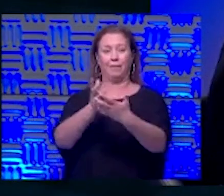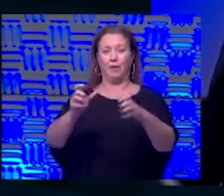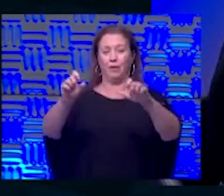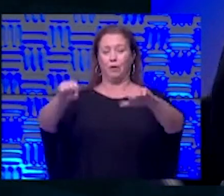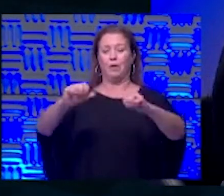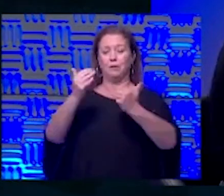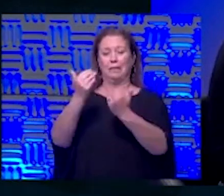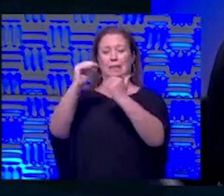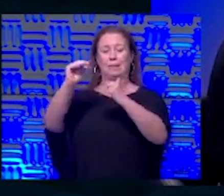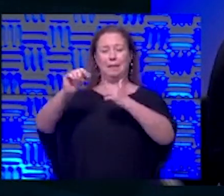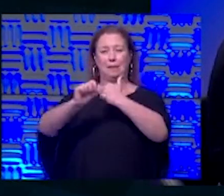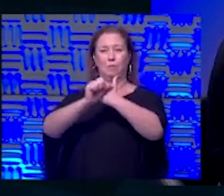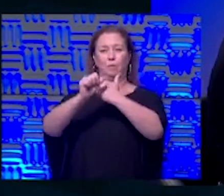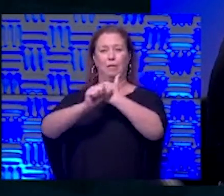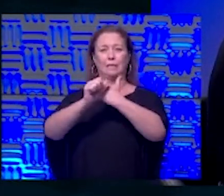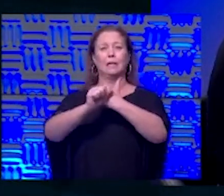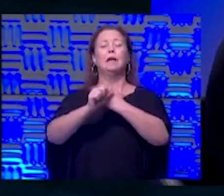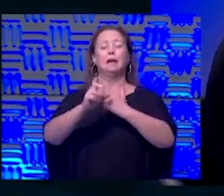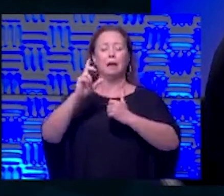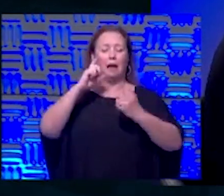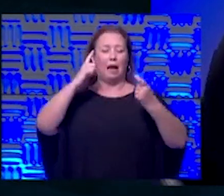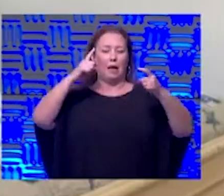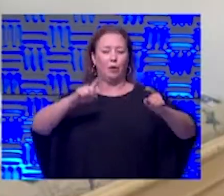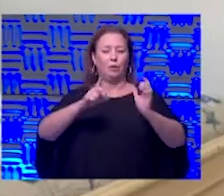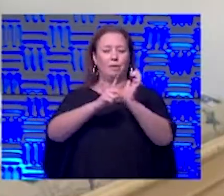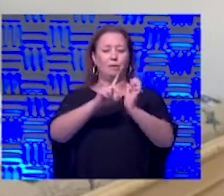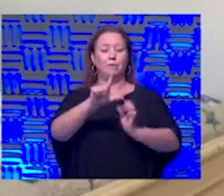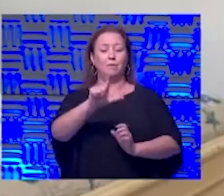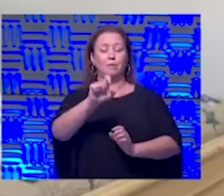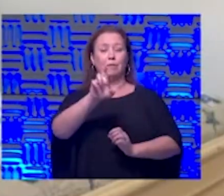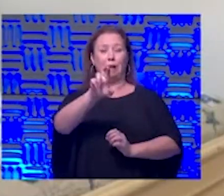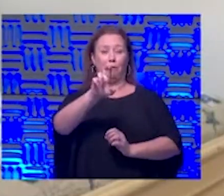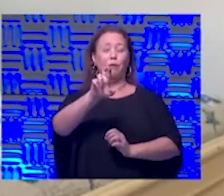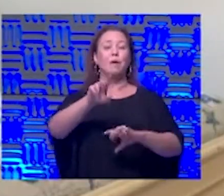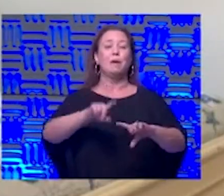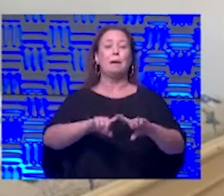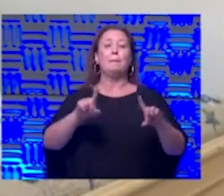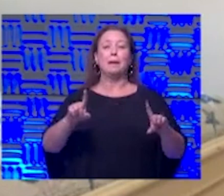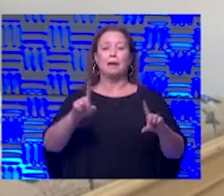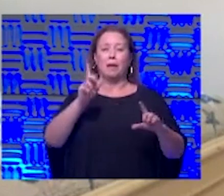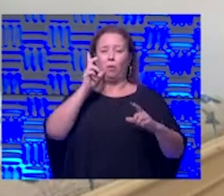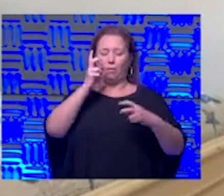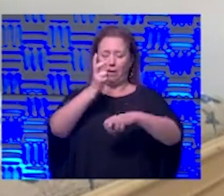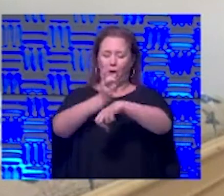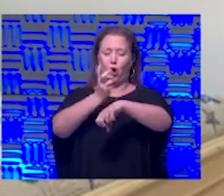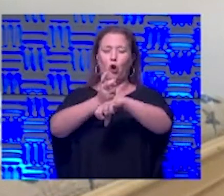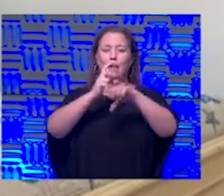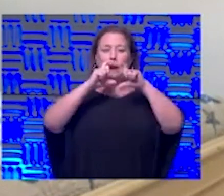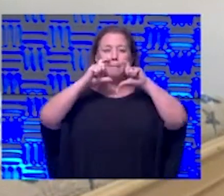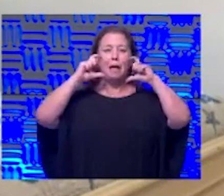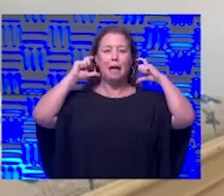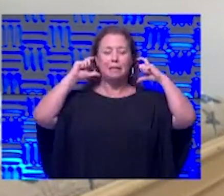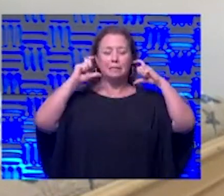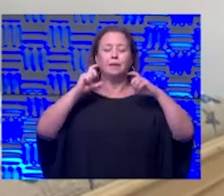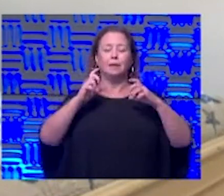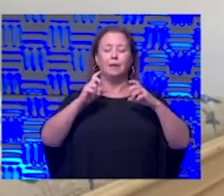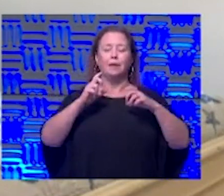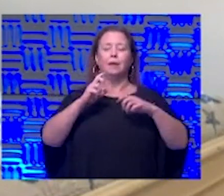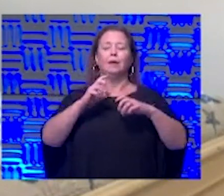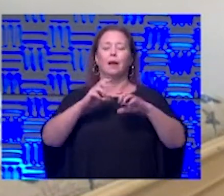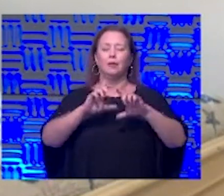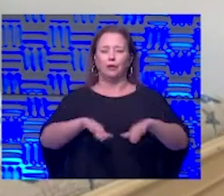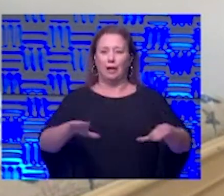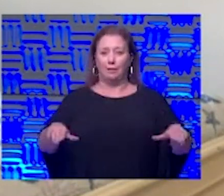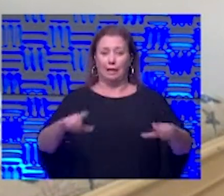to mitigate the risk. I agree with Dr. Lauer. He would know better than I would. However, it is going to be difficult to keep a mask on a child. Even if